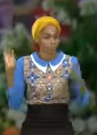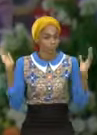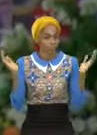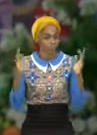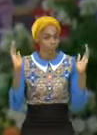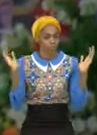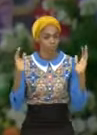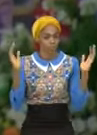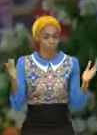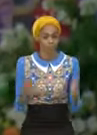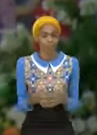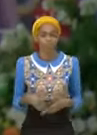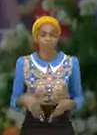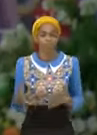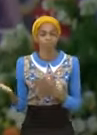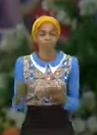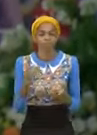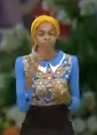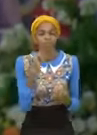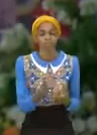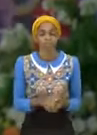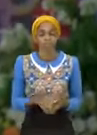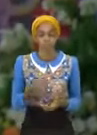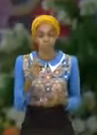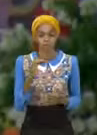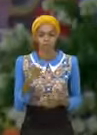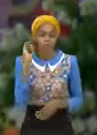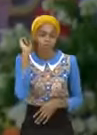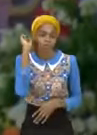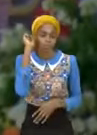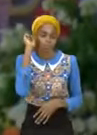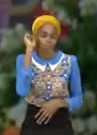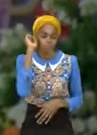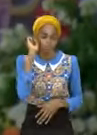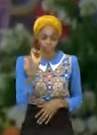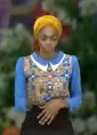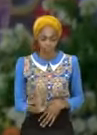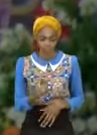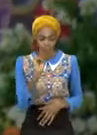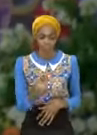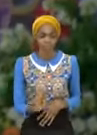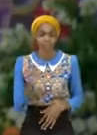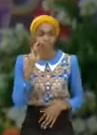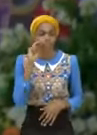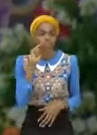from South Nigeria, Port Harcourt, River State.